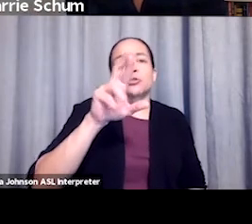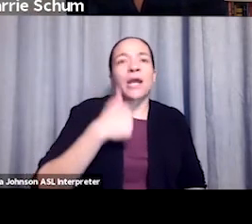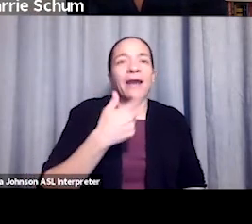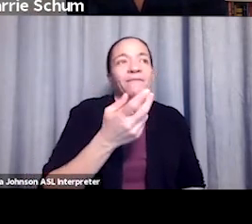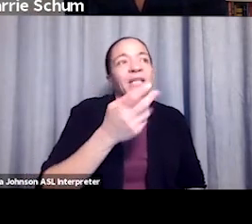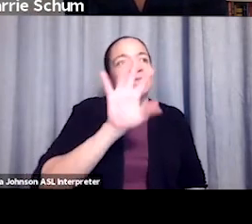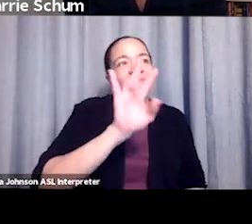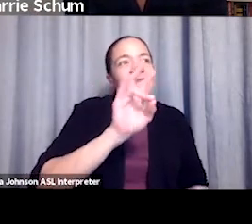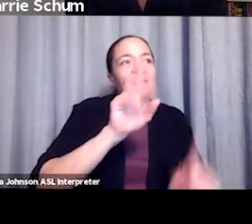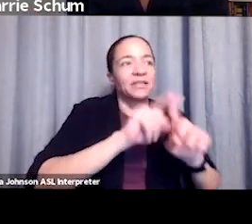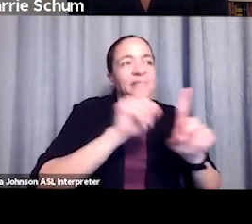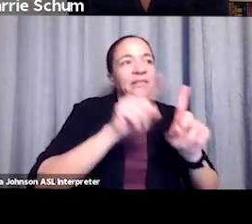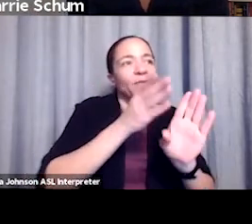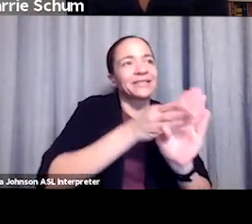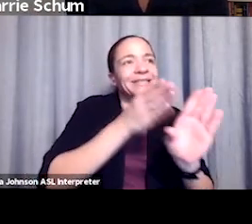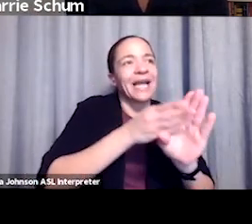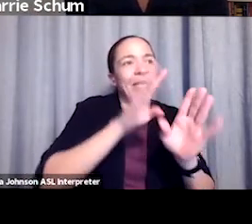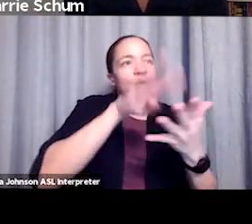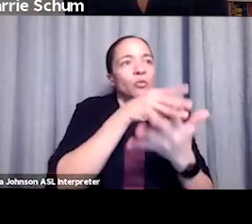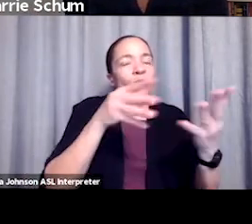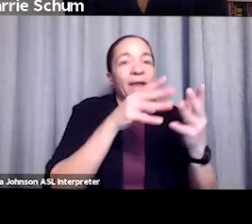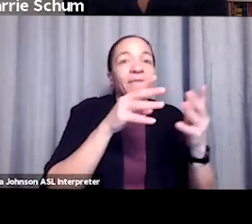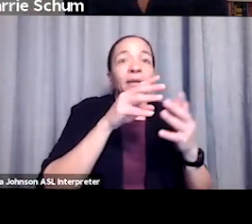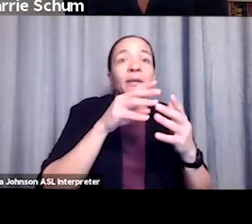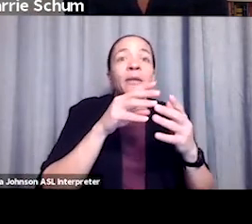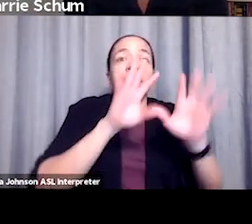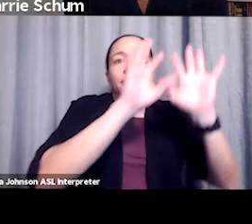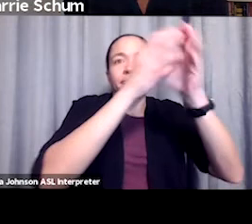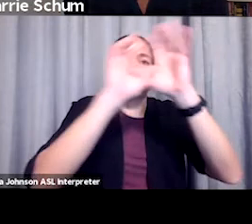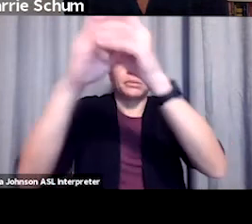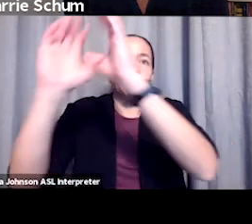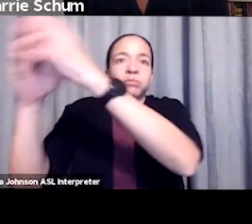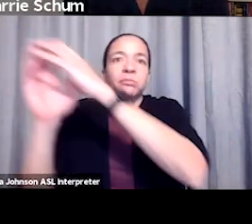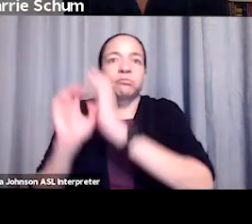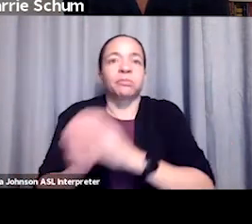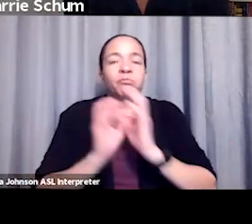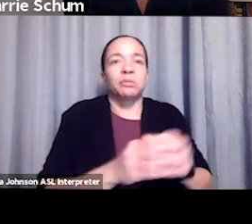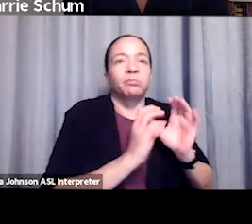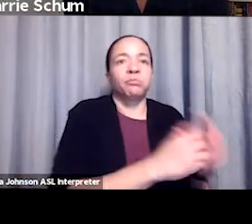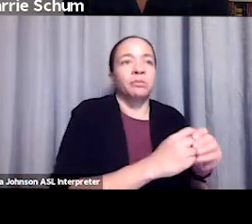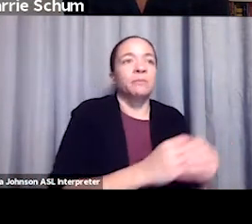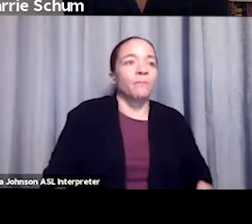psychographic clusters. All of us fall into one of these. I think you need to click to populate the slide.